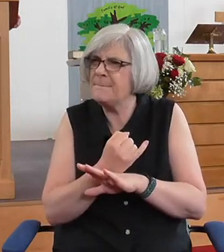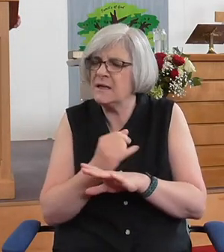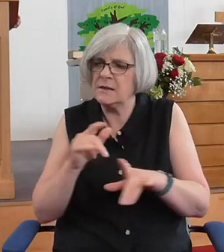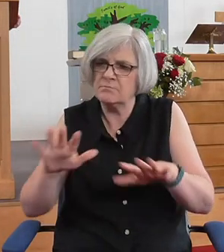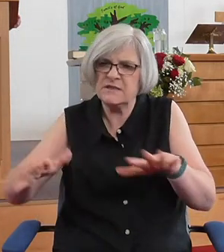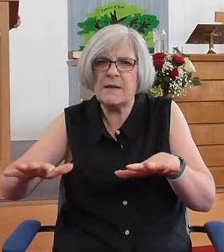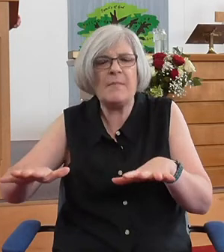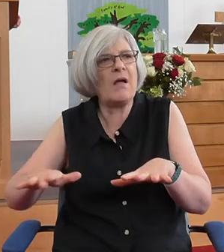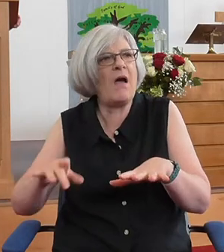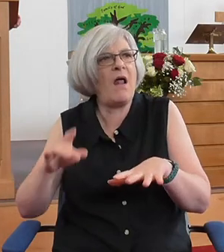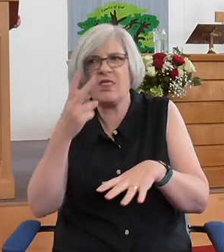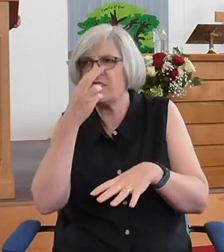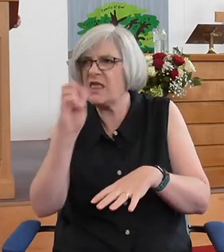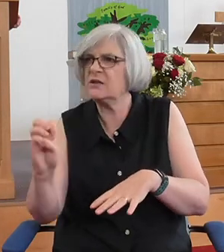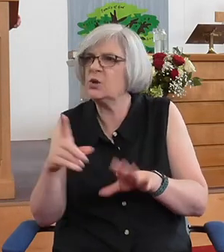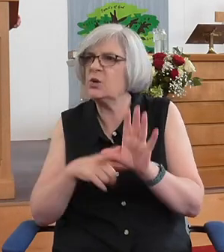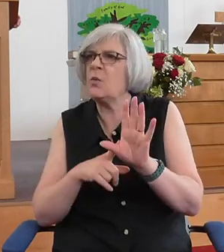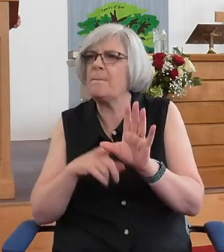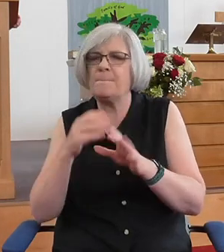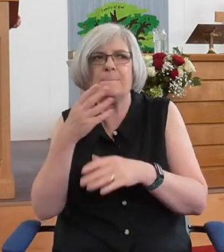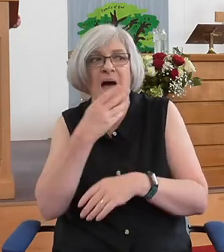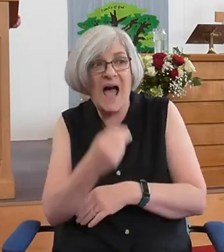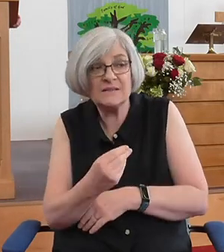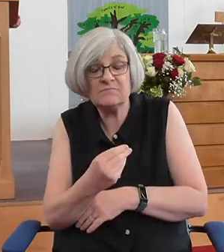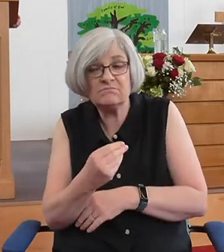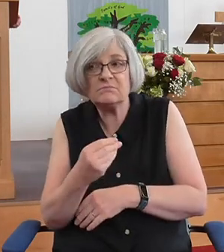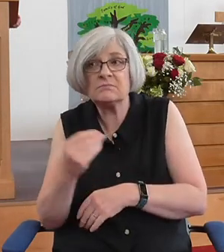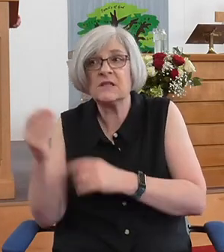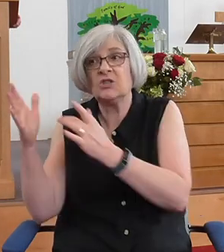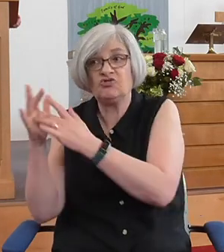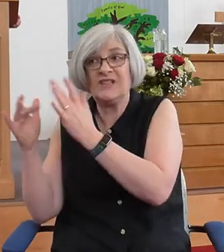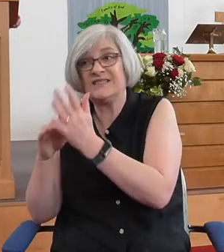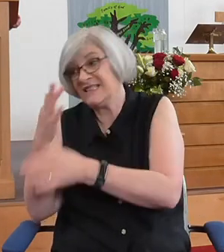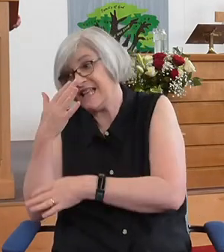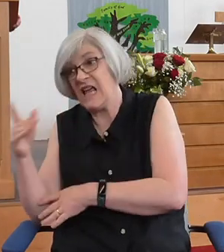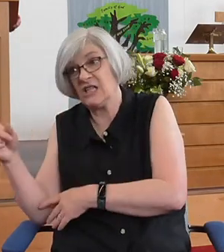30-year-old man, Jesus' age when he died.